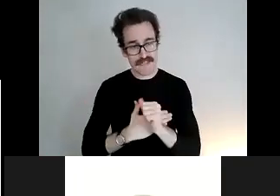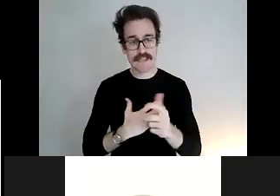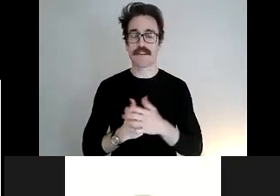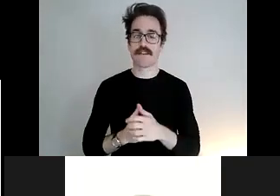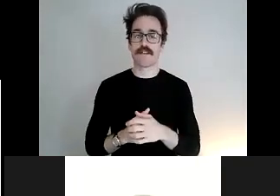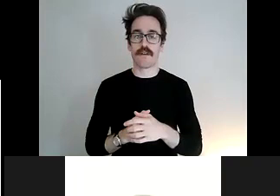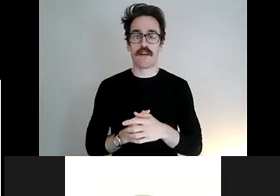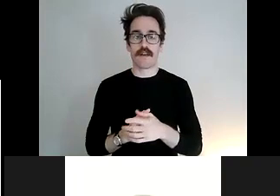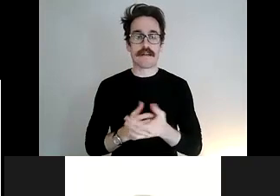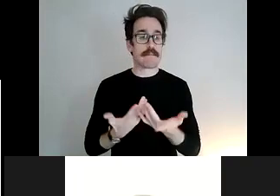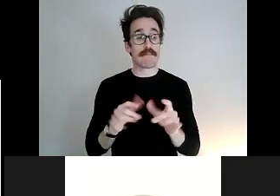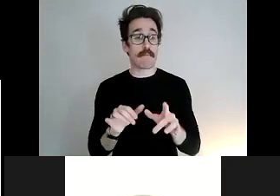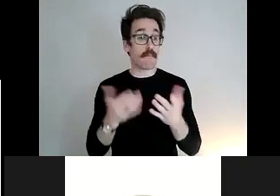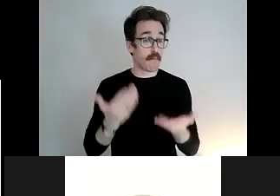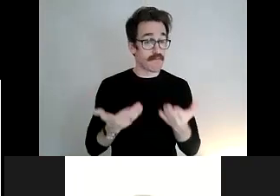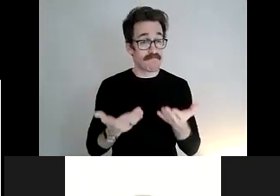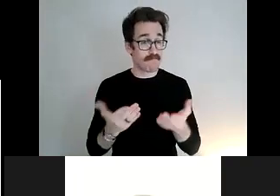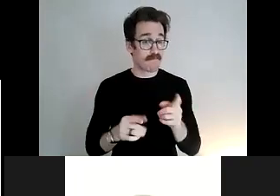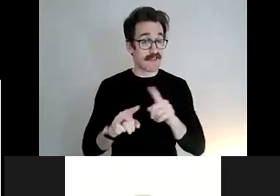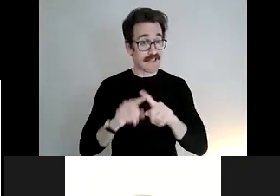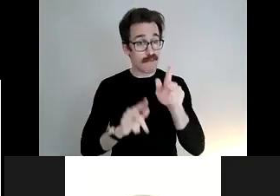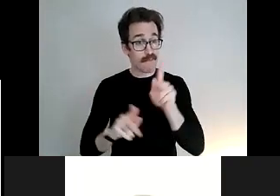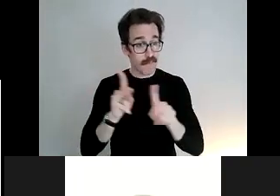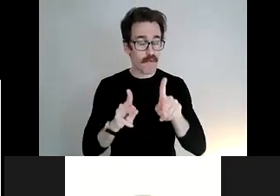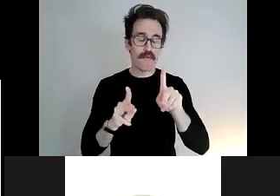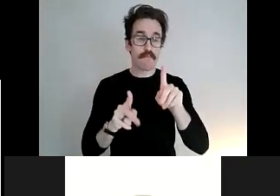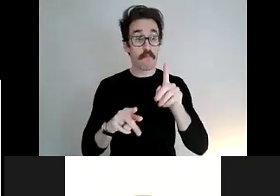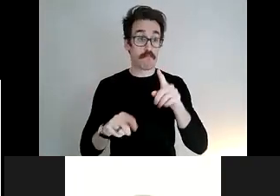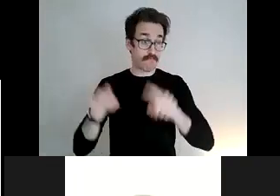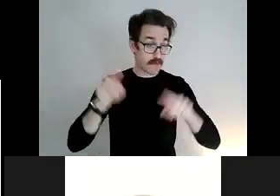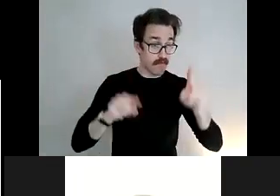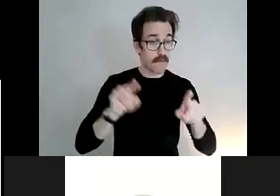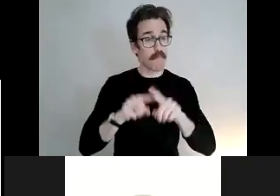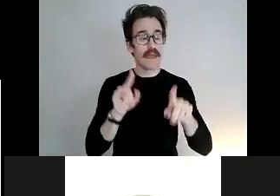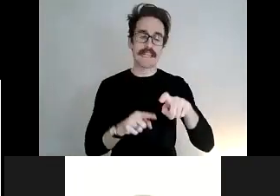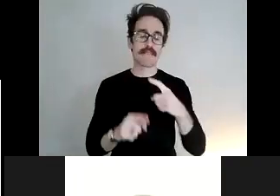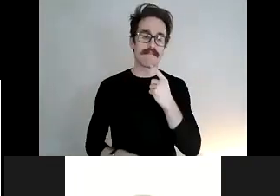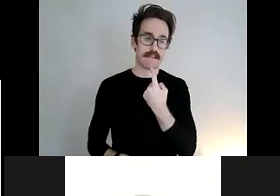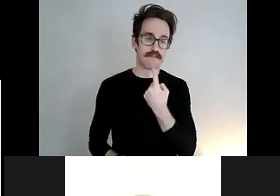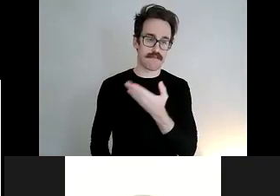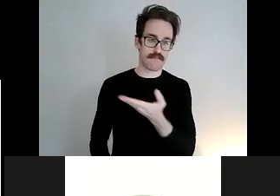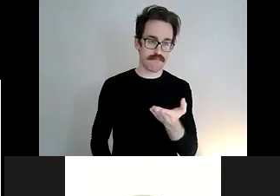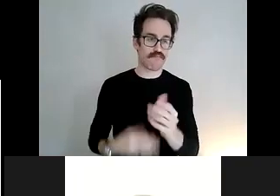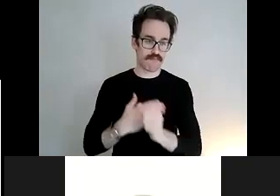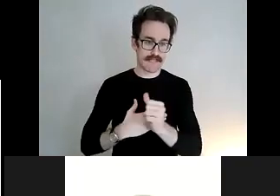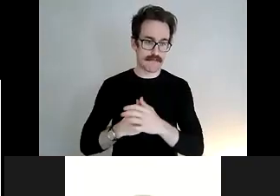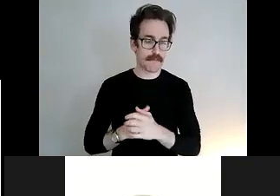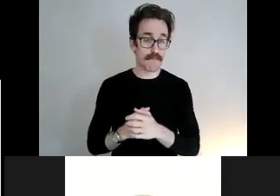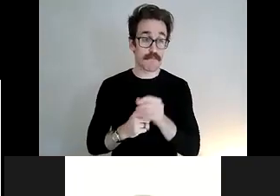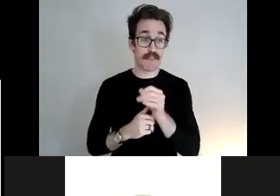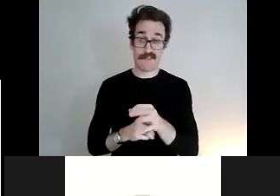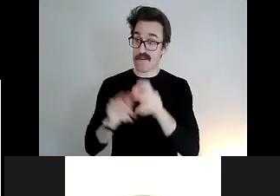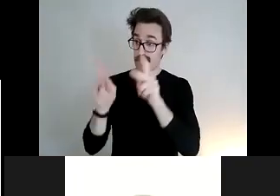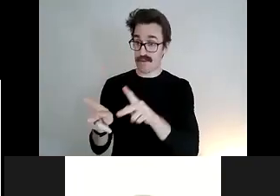Risk may be different for different people, but basically it must be significant for our office to investigate. So I mentioned earlier, if a person is at risk